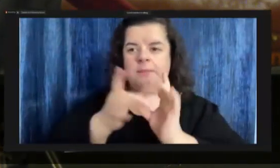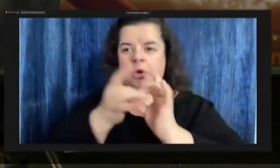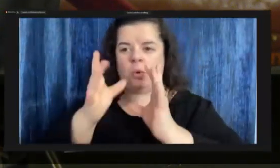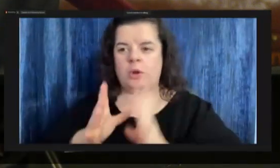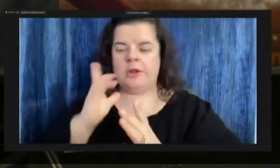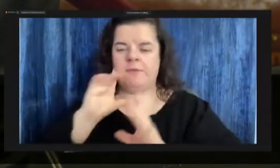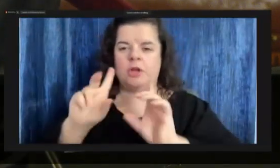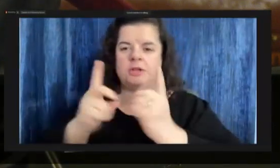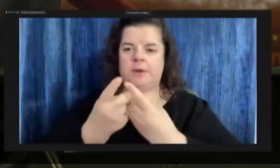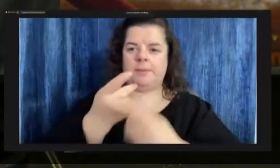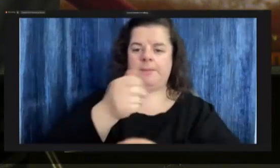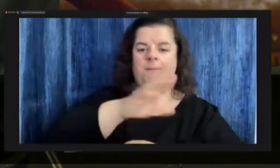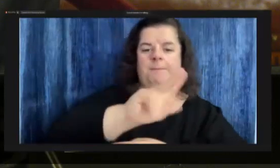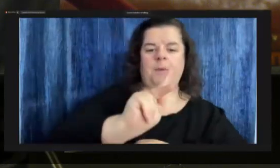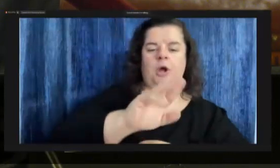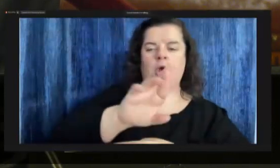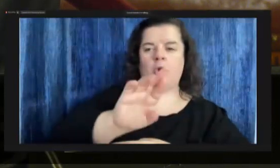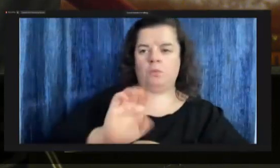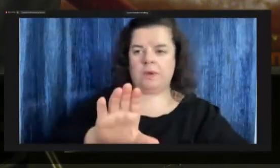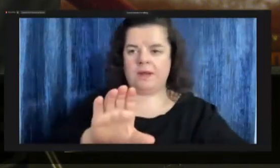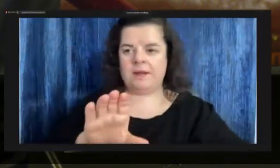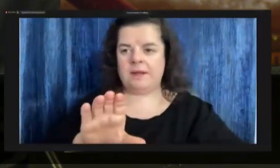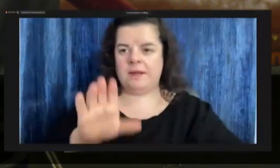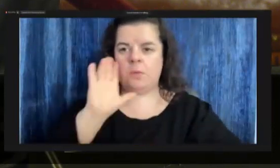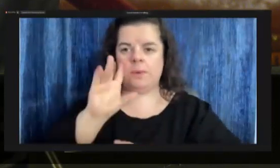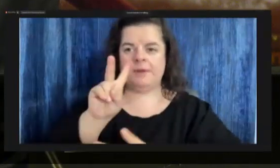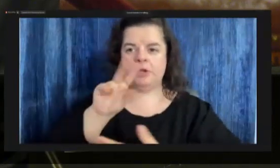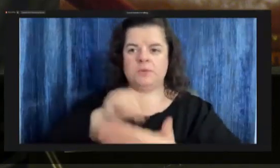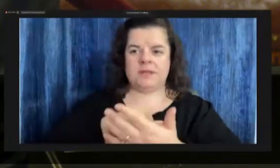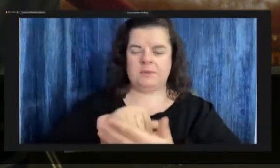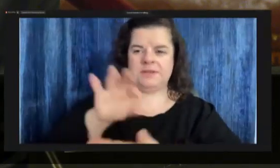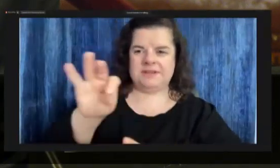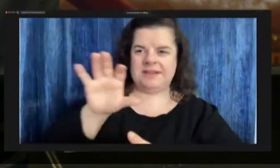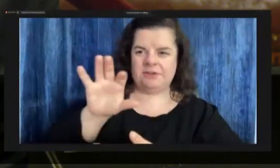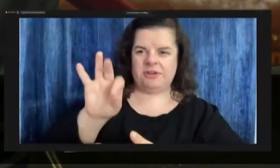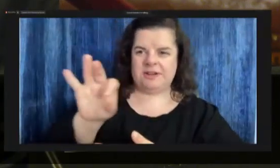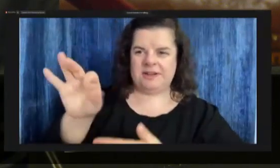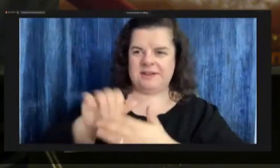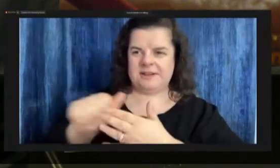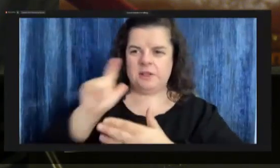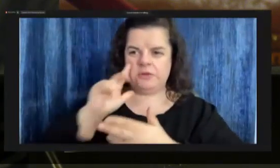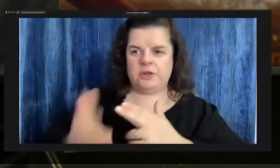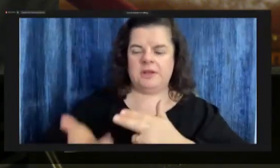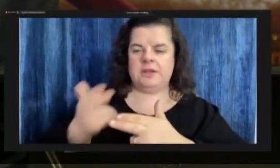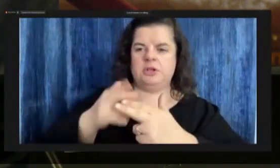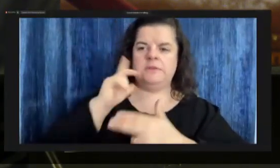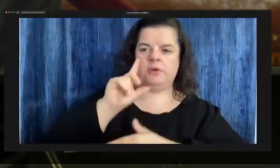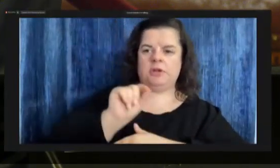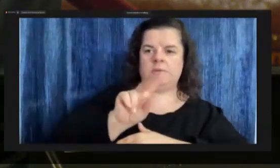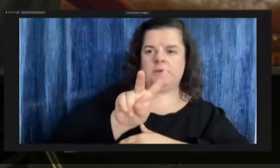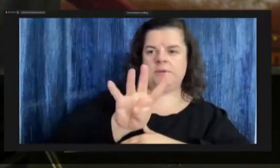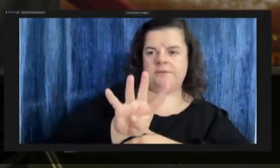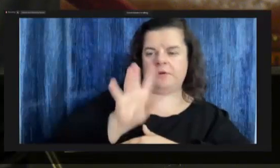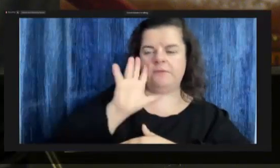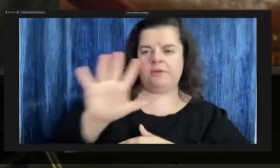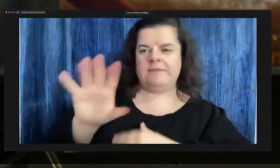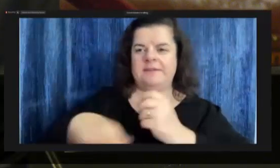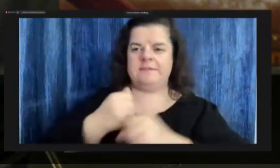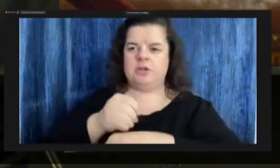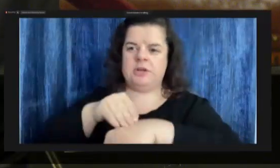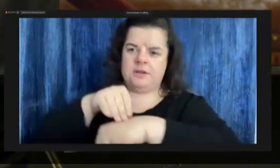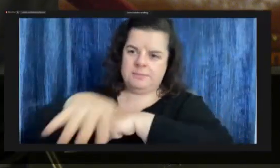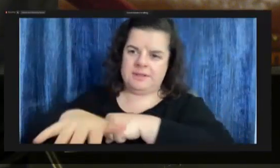of Parks and Recreation. It would be a $2,999 increase in 2024 with a five-year impact of